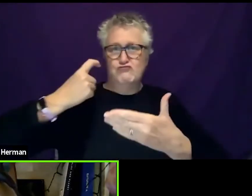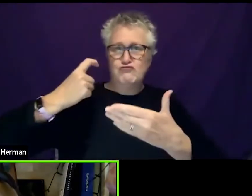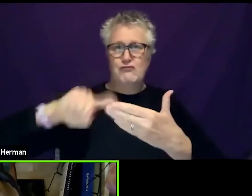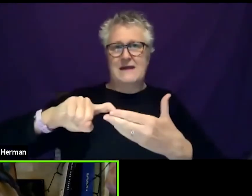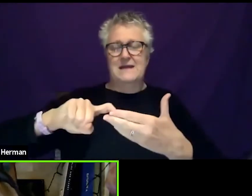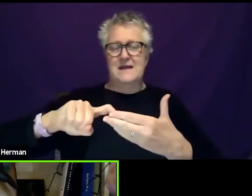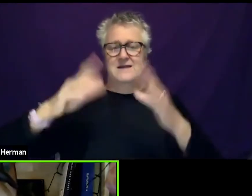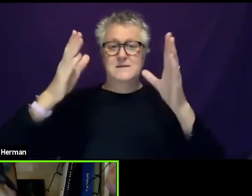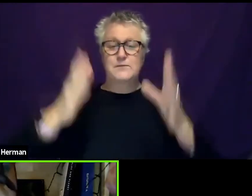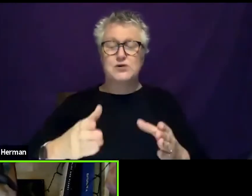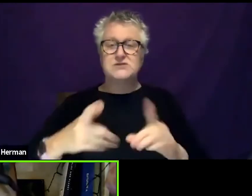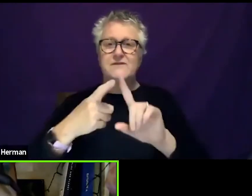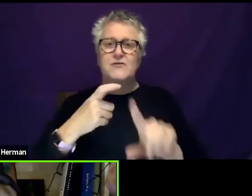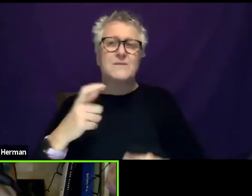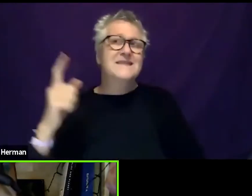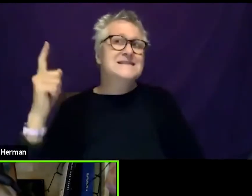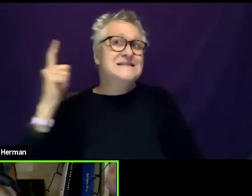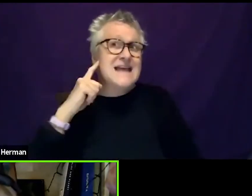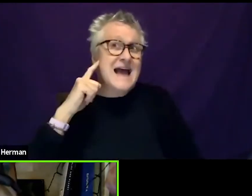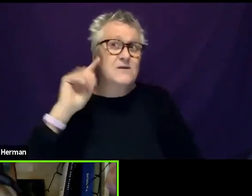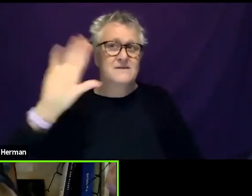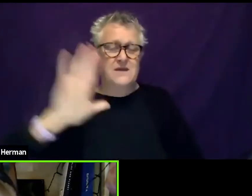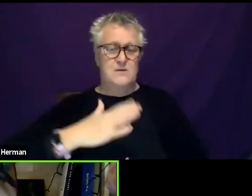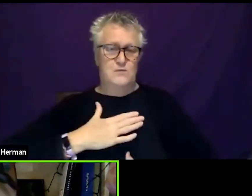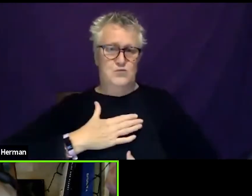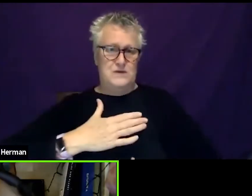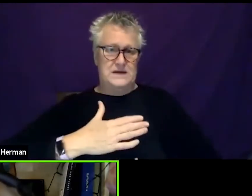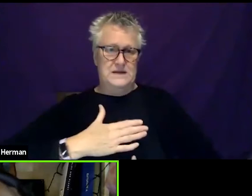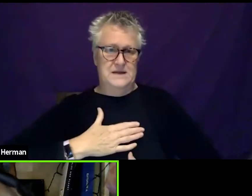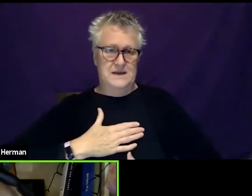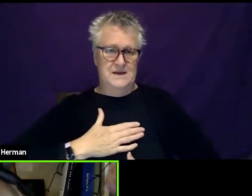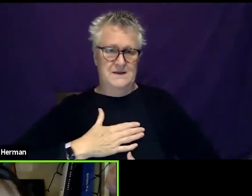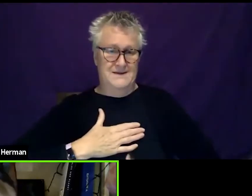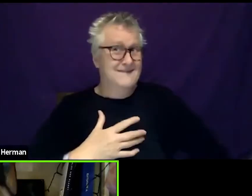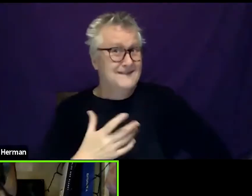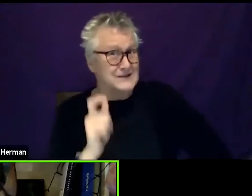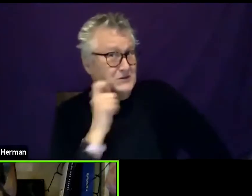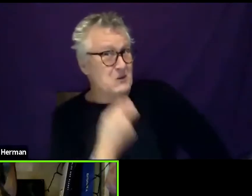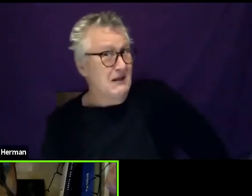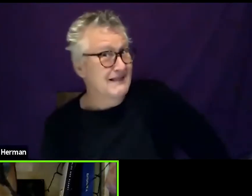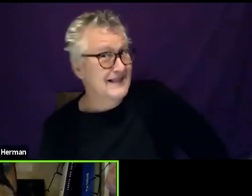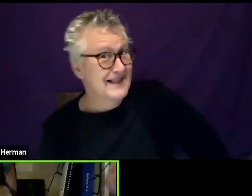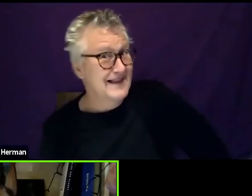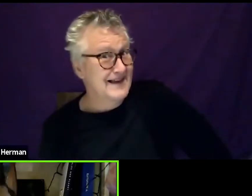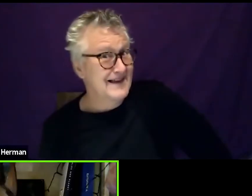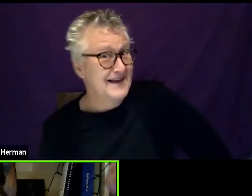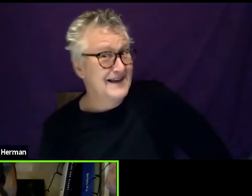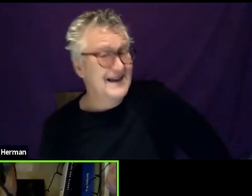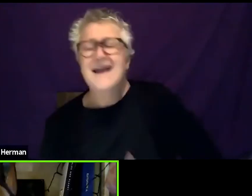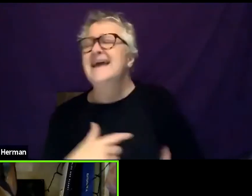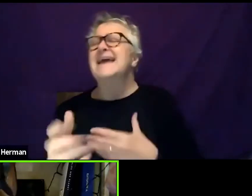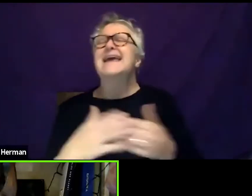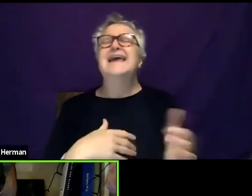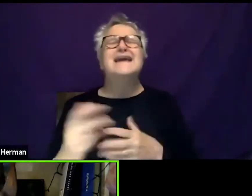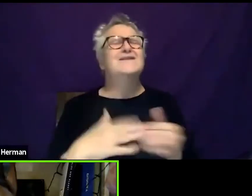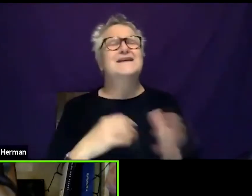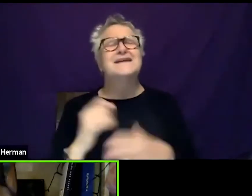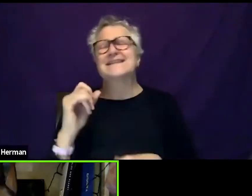from the sound of their breathing. Like, it's cool, you know? And even if you don't have kind